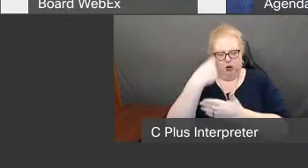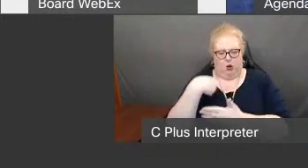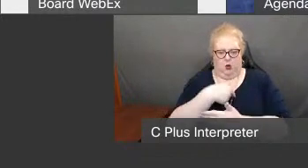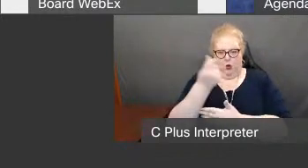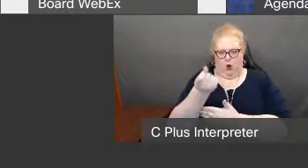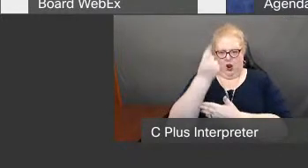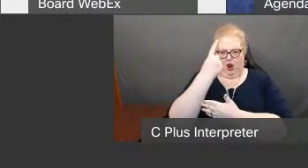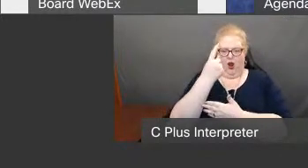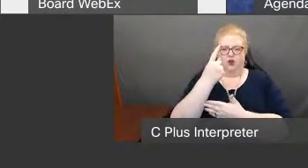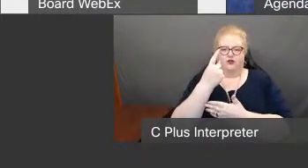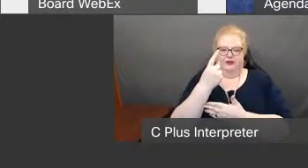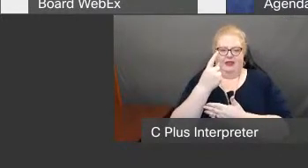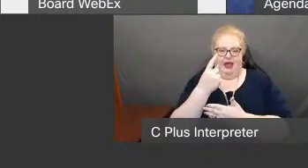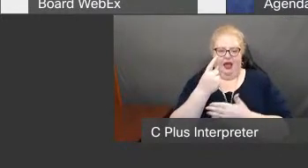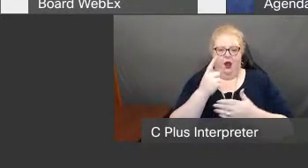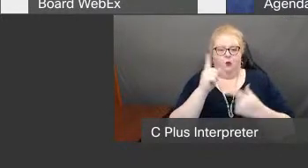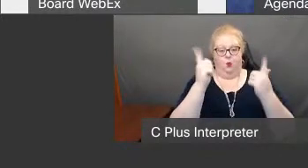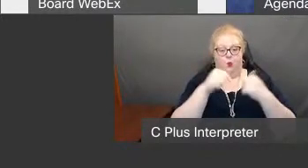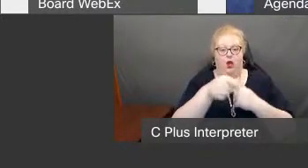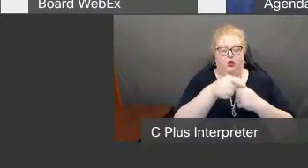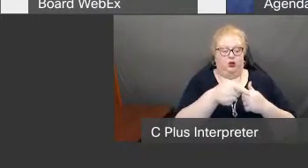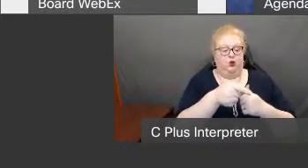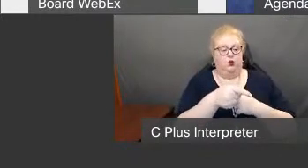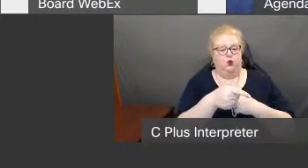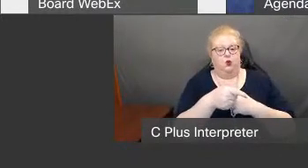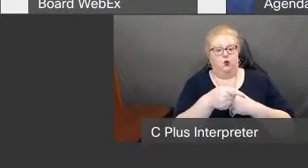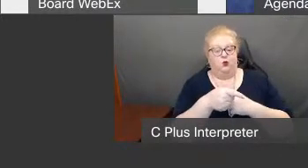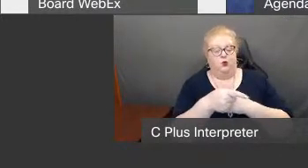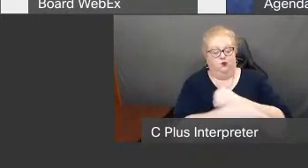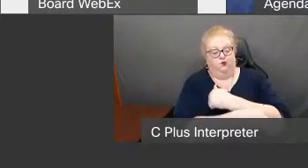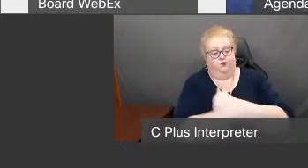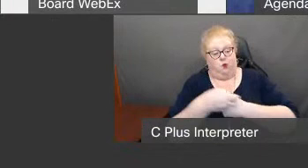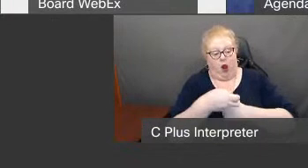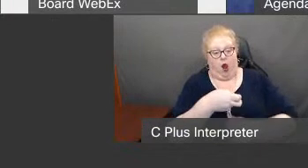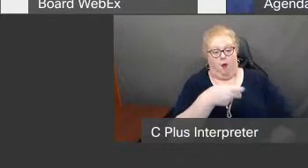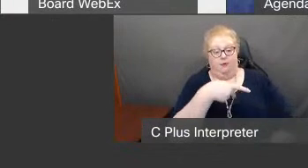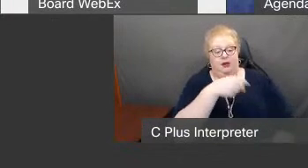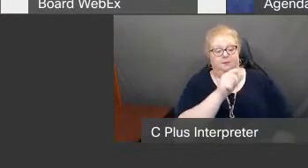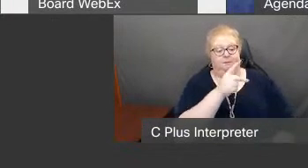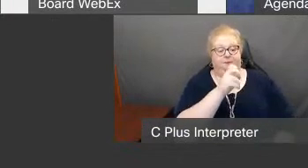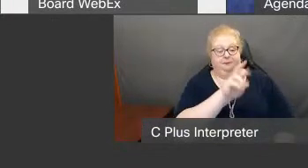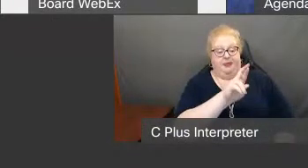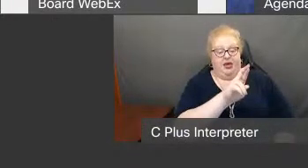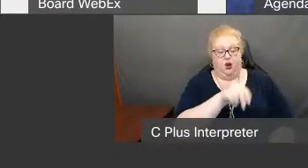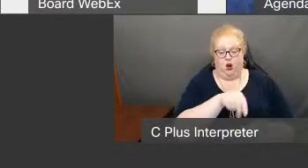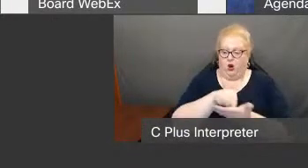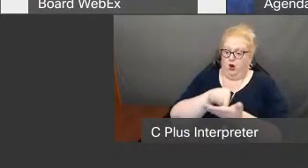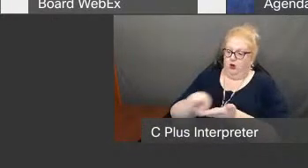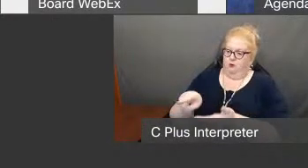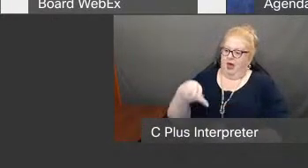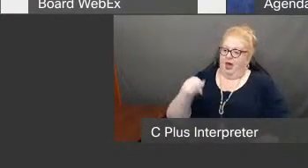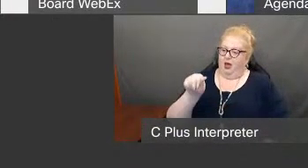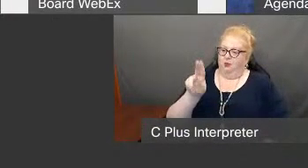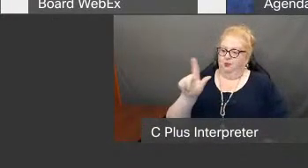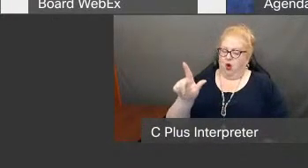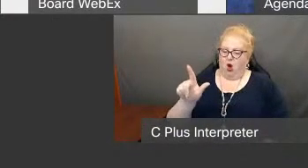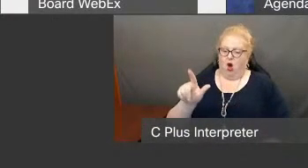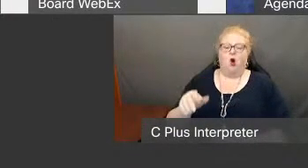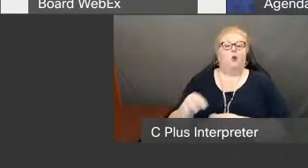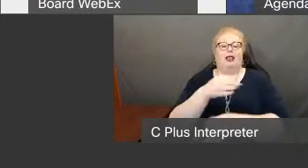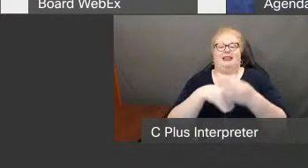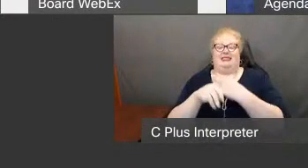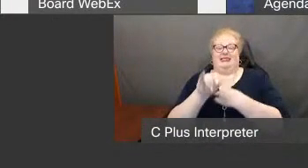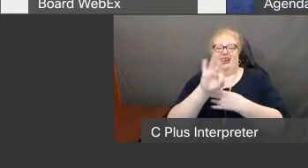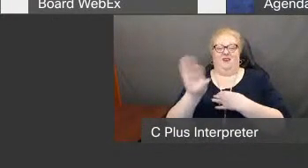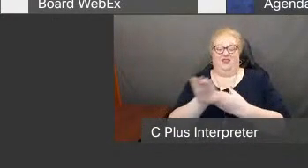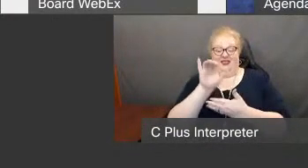of robbing Peter to pay Paul. Think of it as, instead of robbing Peter to pay Paul,